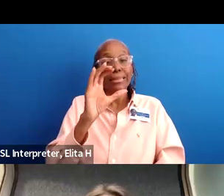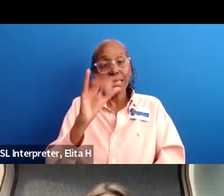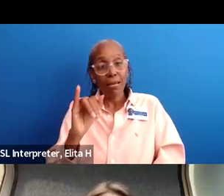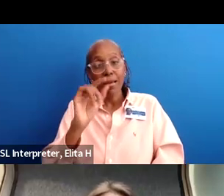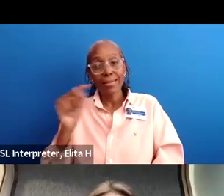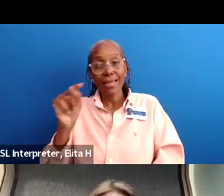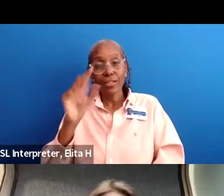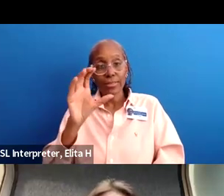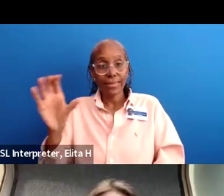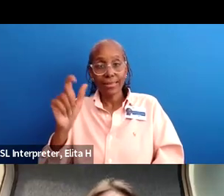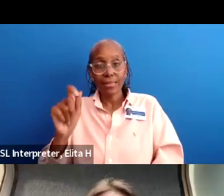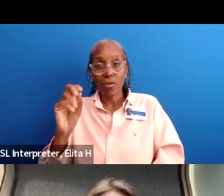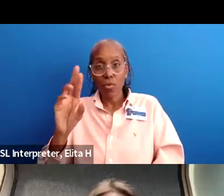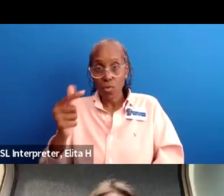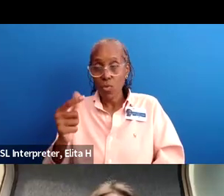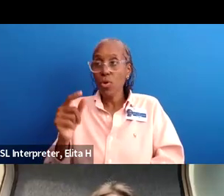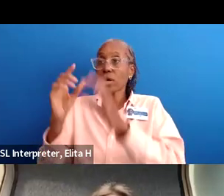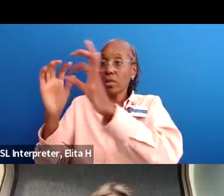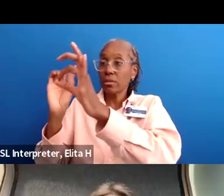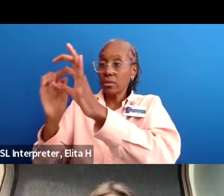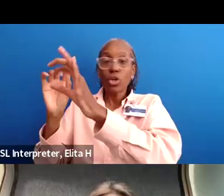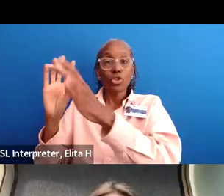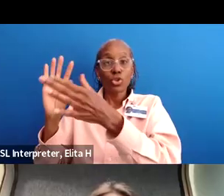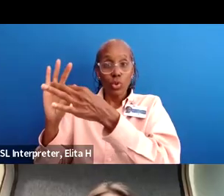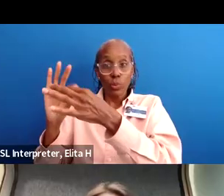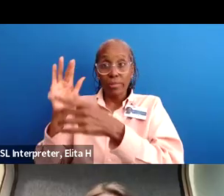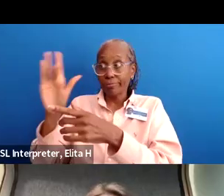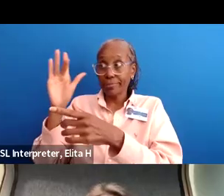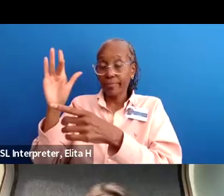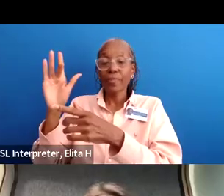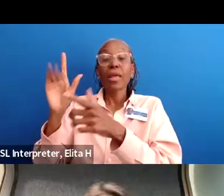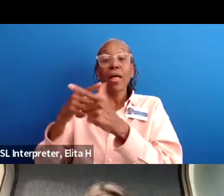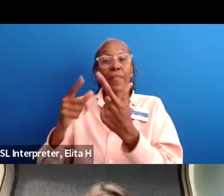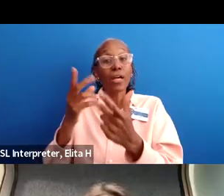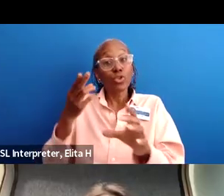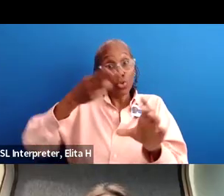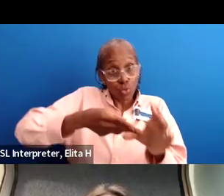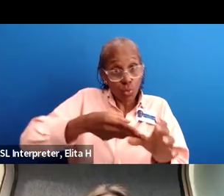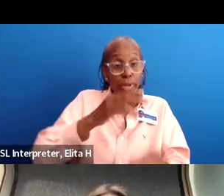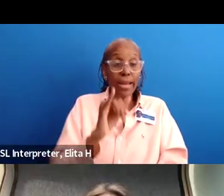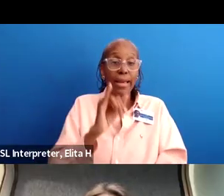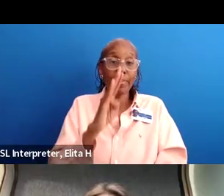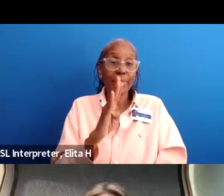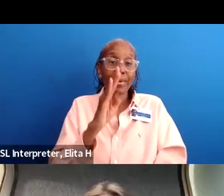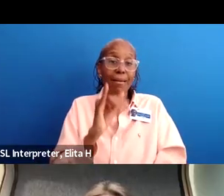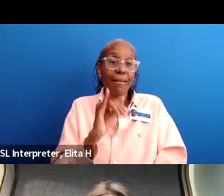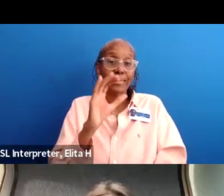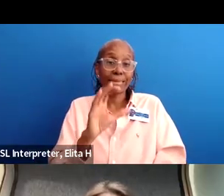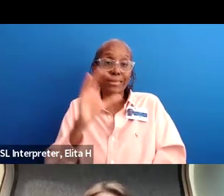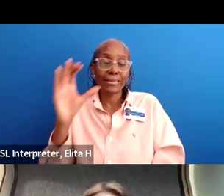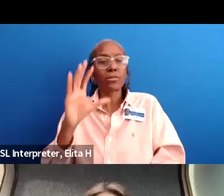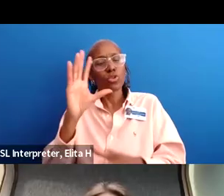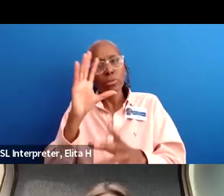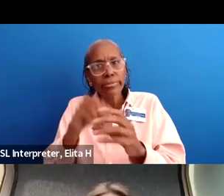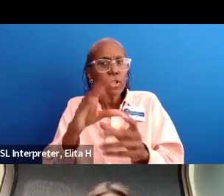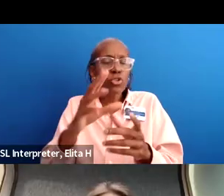ibci-cc.org, and there will be a join button in that upper right corner there. And by joining the IBCICC, you can contribute your